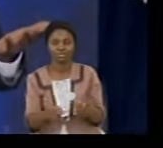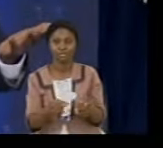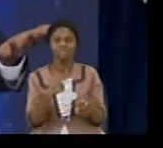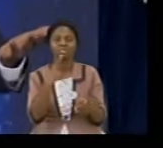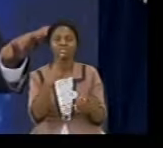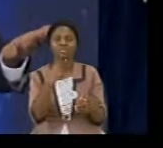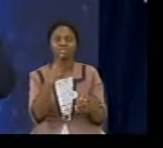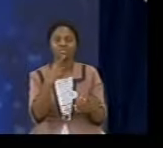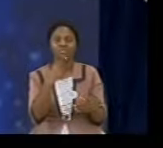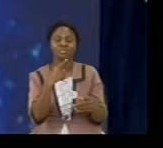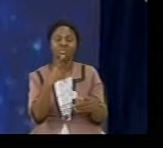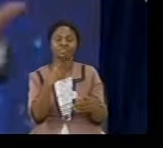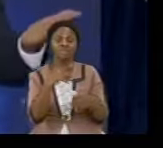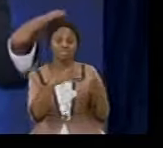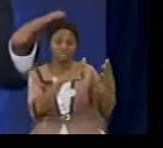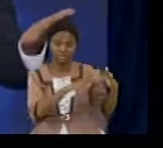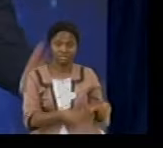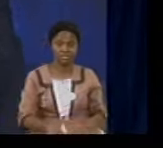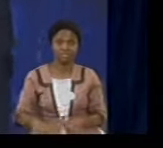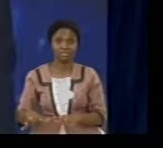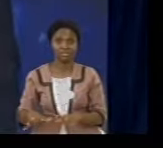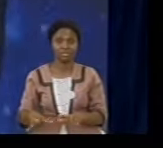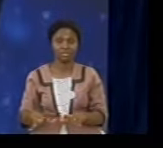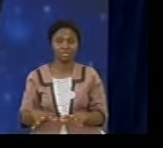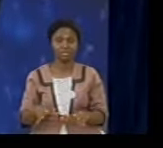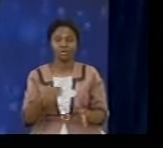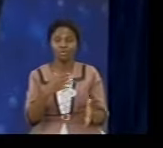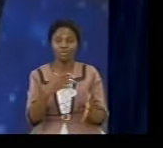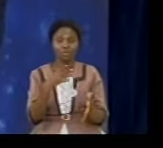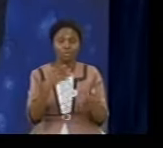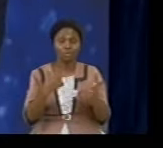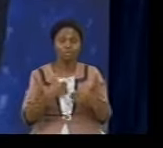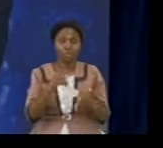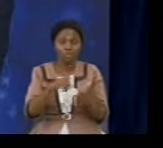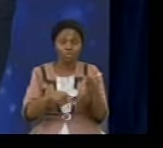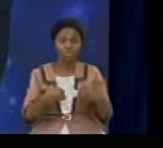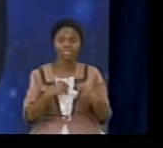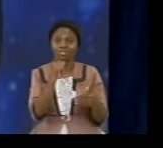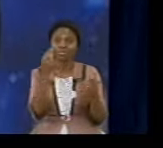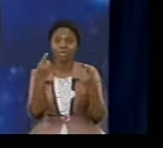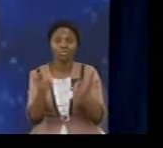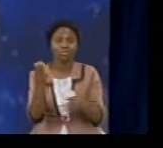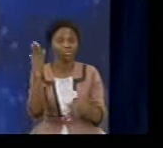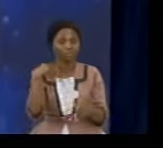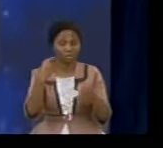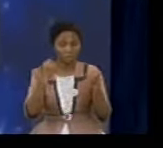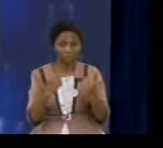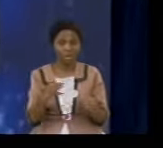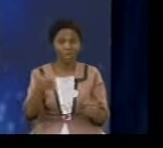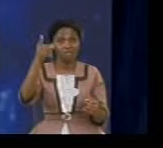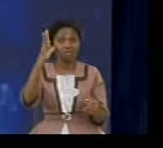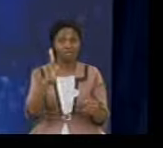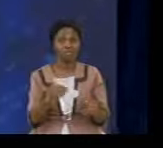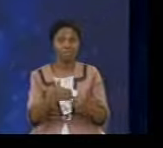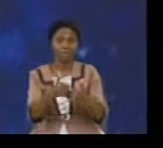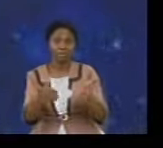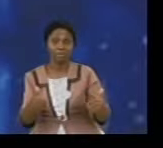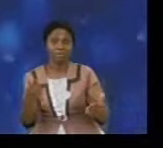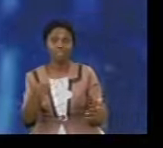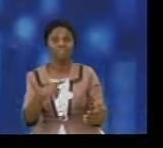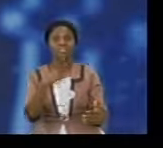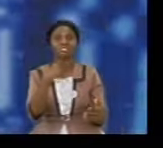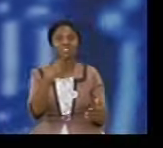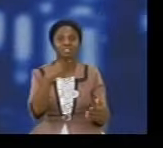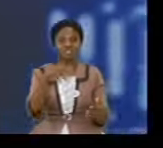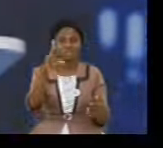Nothing, what had never happened, the power of God parted the Red Sea, and they went over, bearing